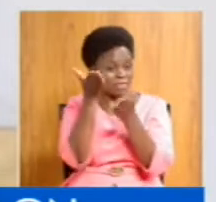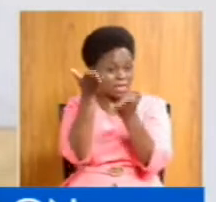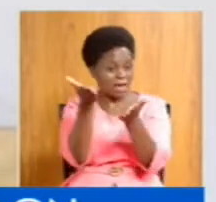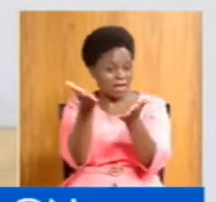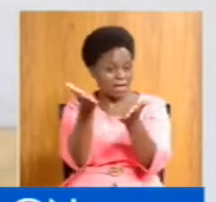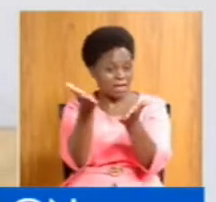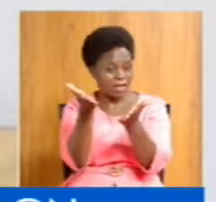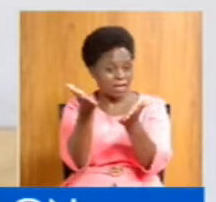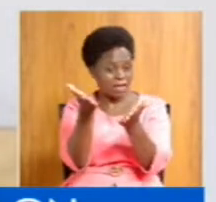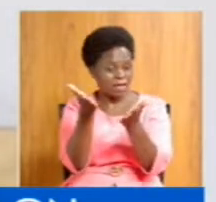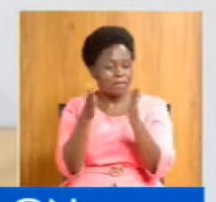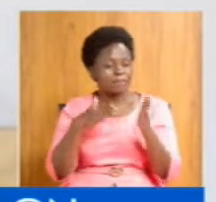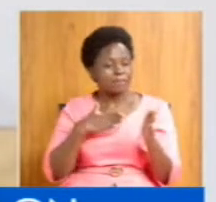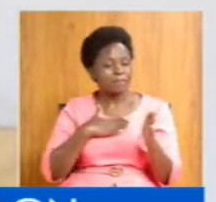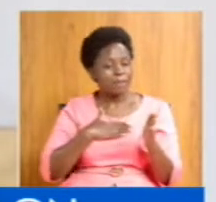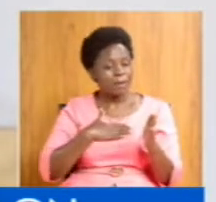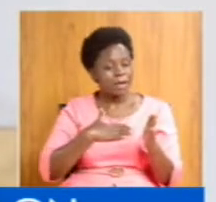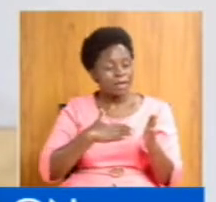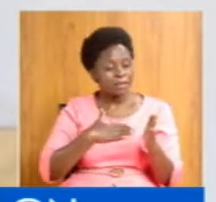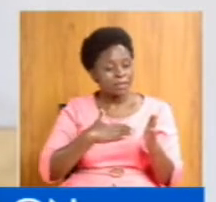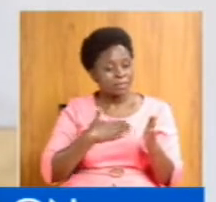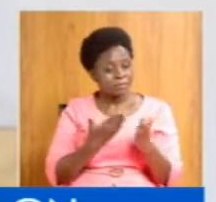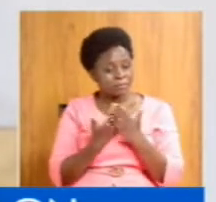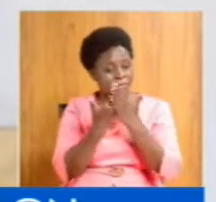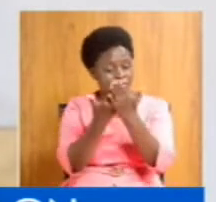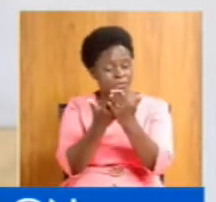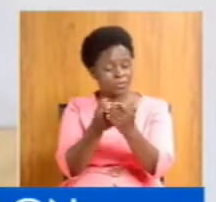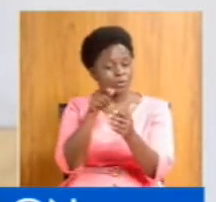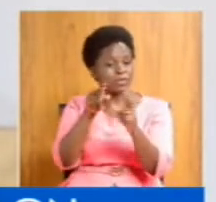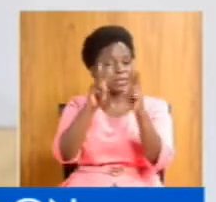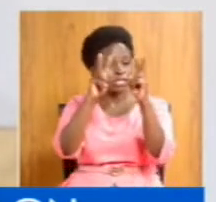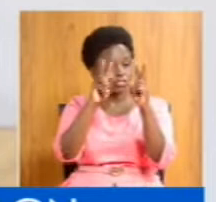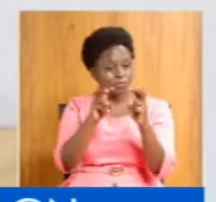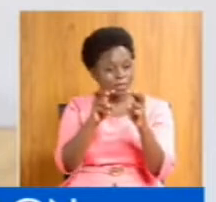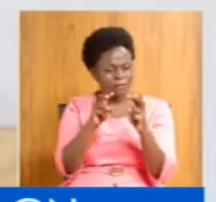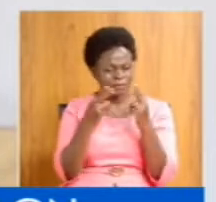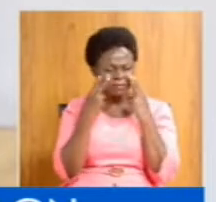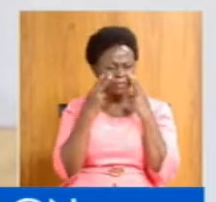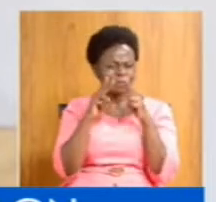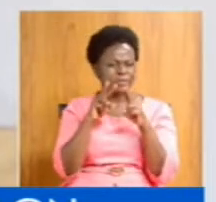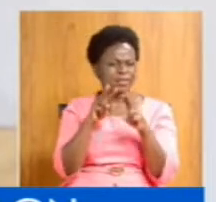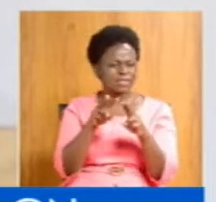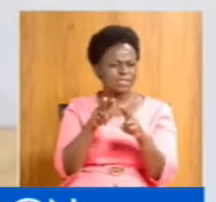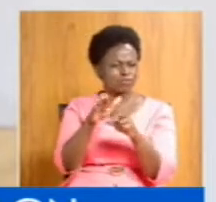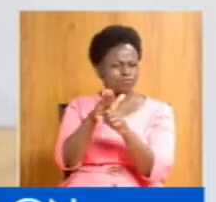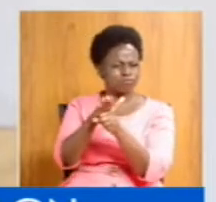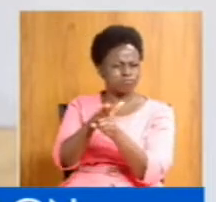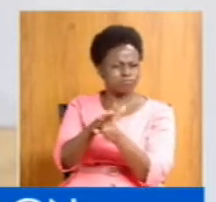My third submission on this topic looks at suffocation